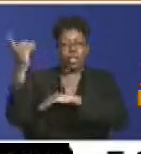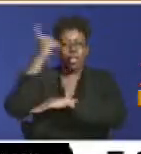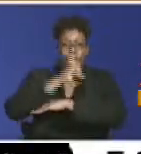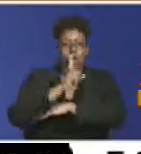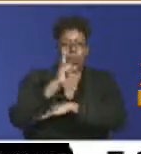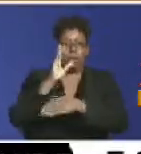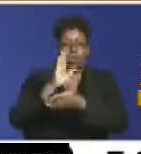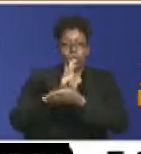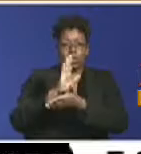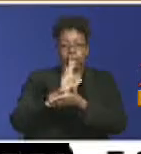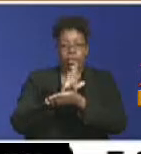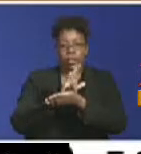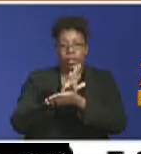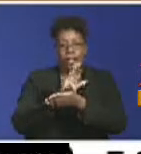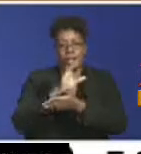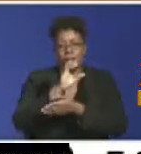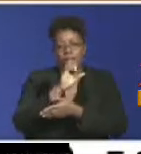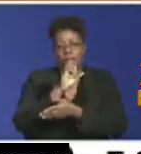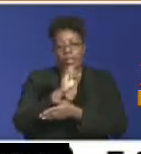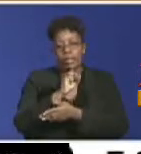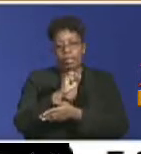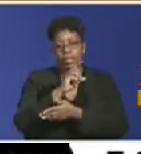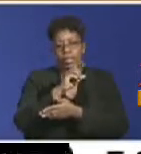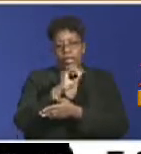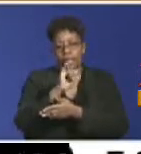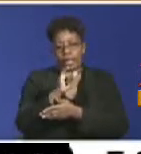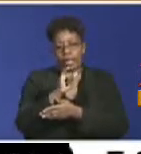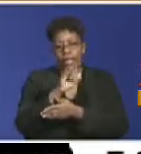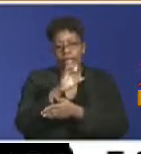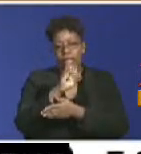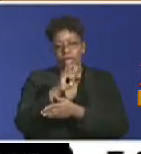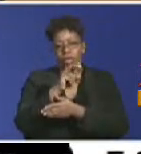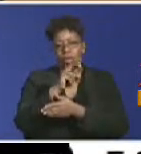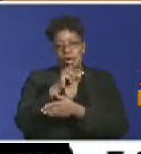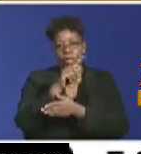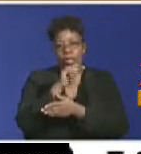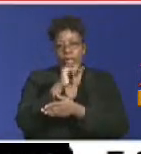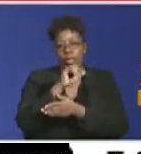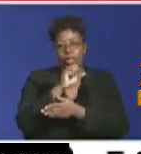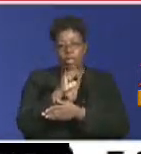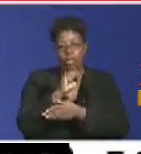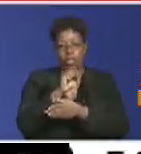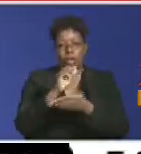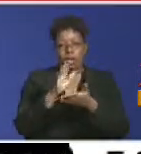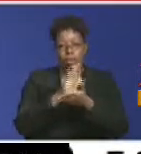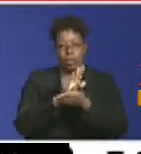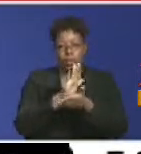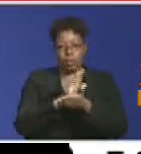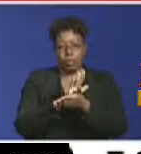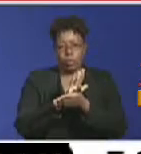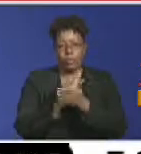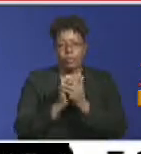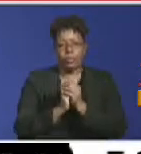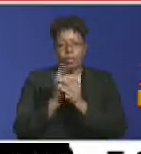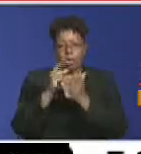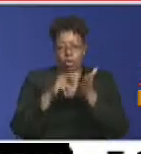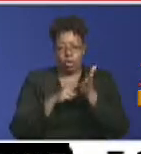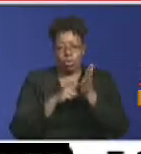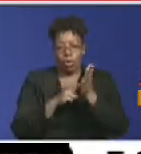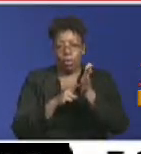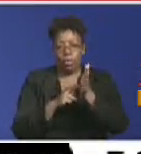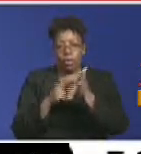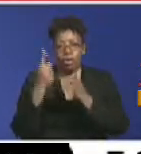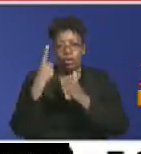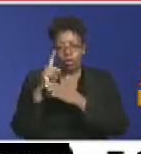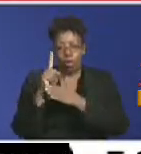institution, the Sadie Curtis Primary School, located in Seabreeze. Cognizant of their efforts, Minister Lanisha Roll, the representative for the